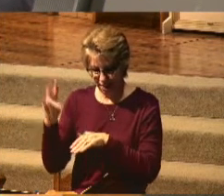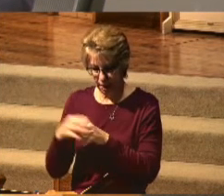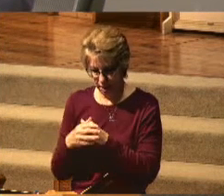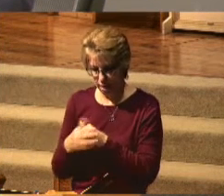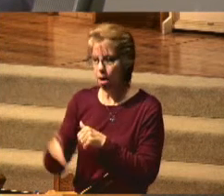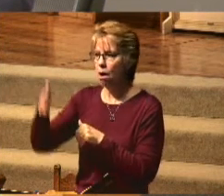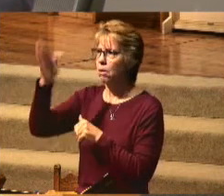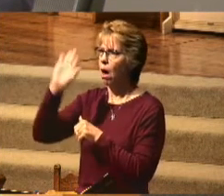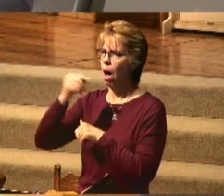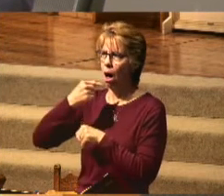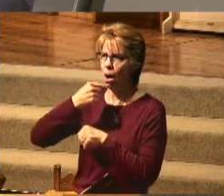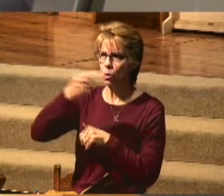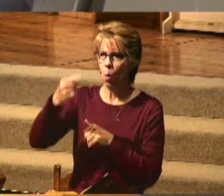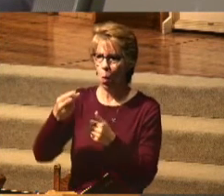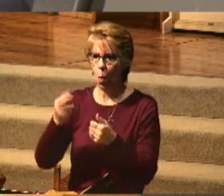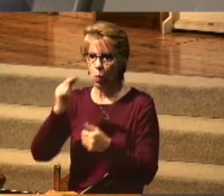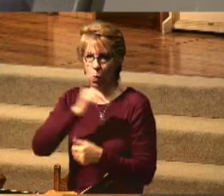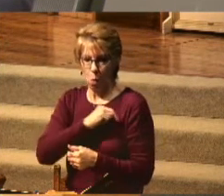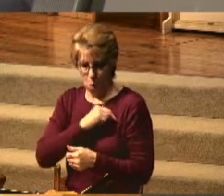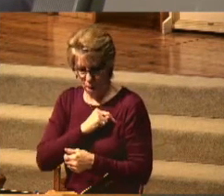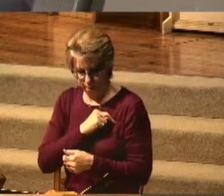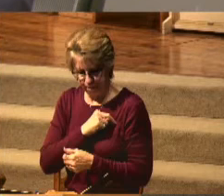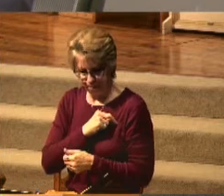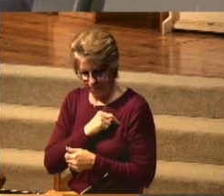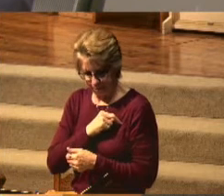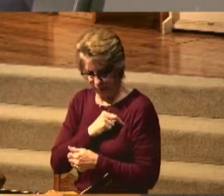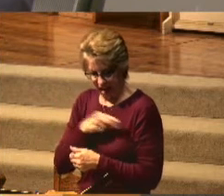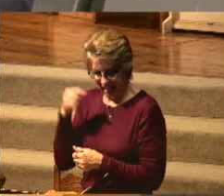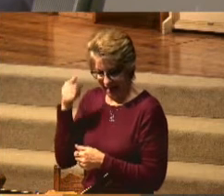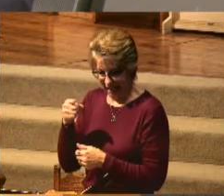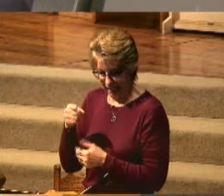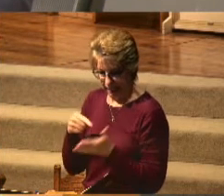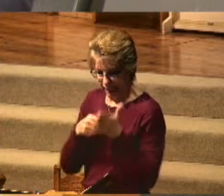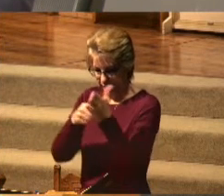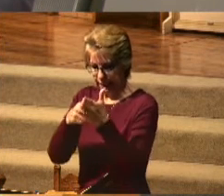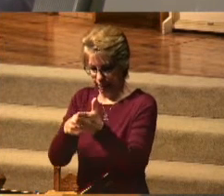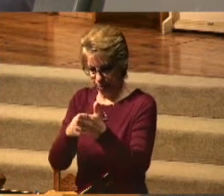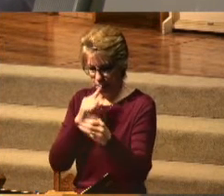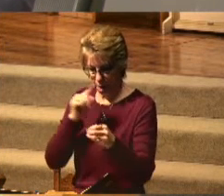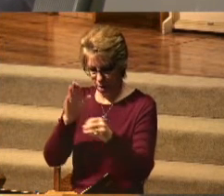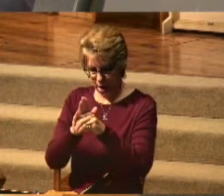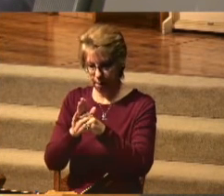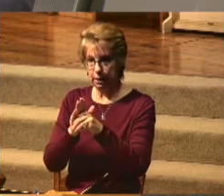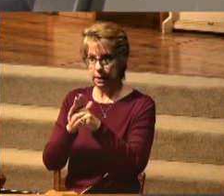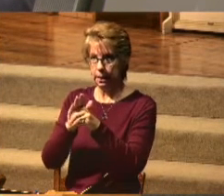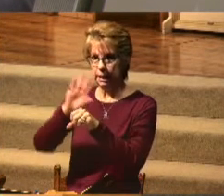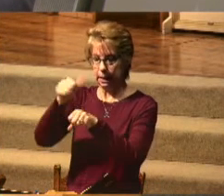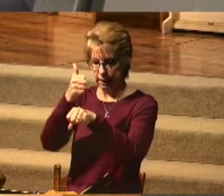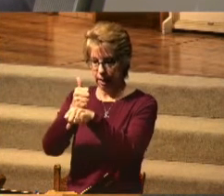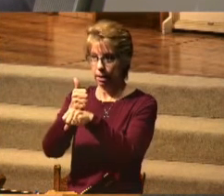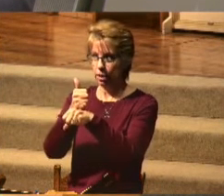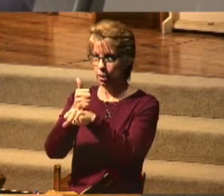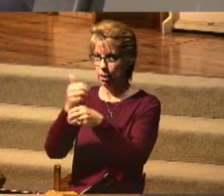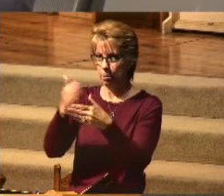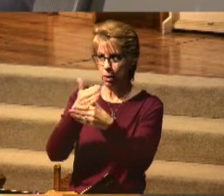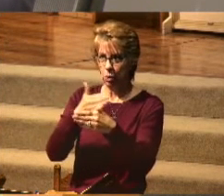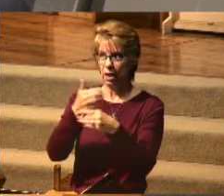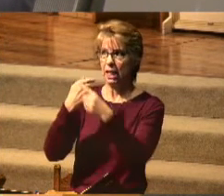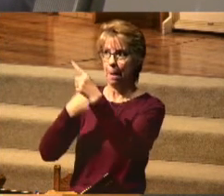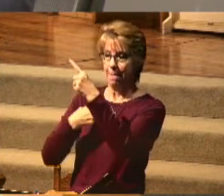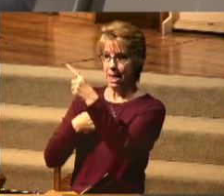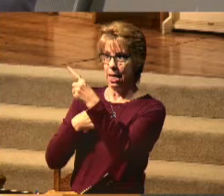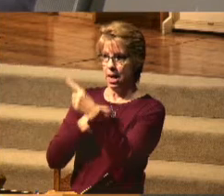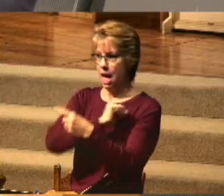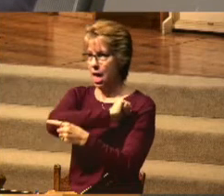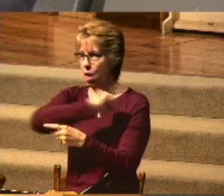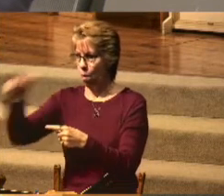17, and God said unto Noah, this is the token of the covenant which I have established between me and all flesh that is upon